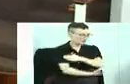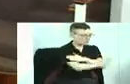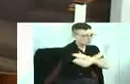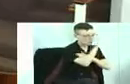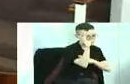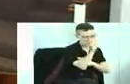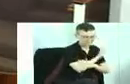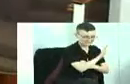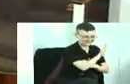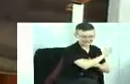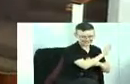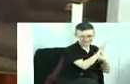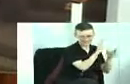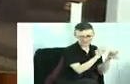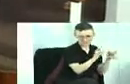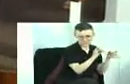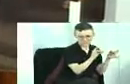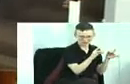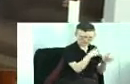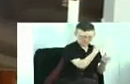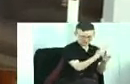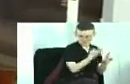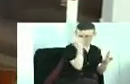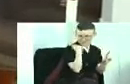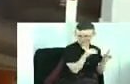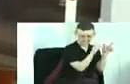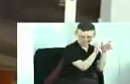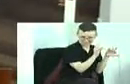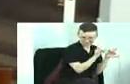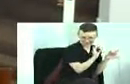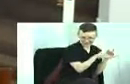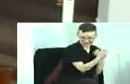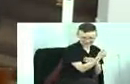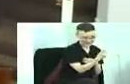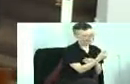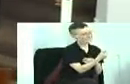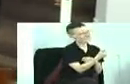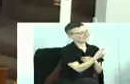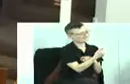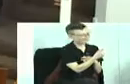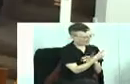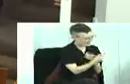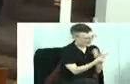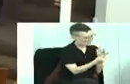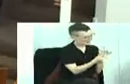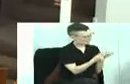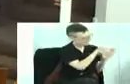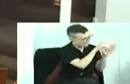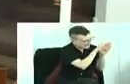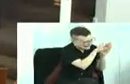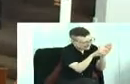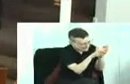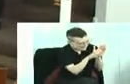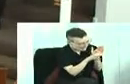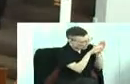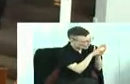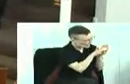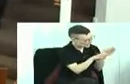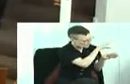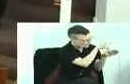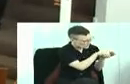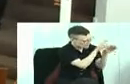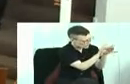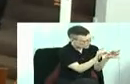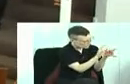that we explored about 4 months ago, the character of the story and the characters in the story tell us a